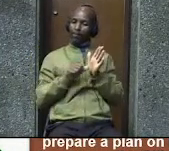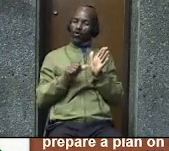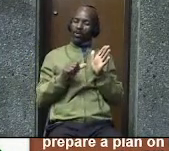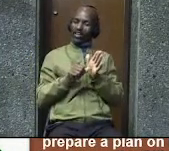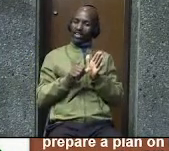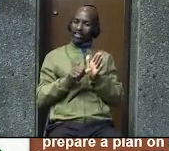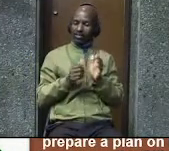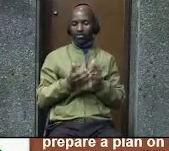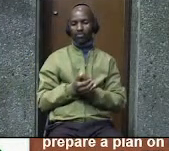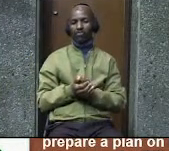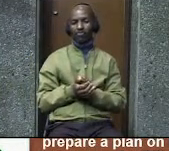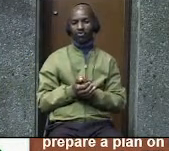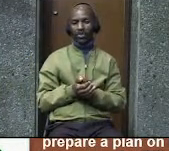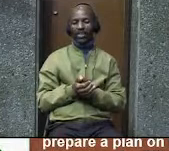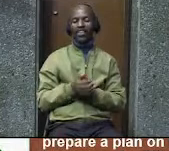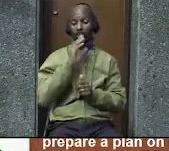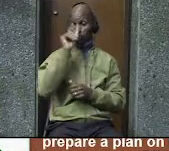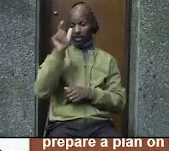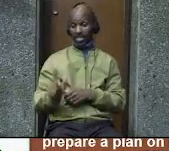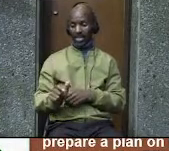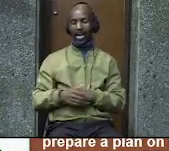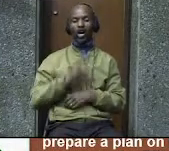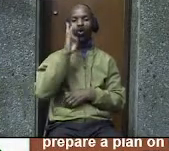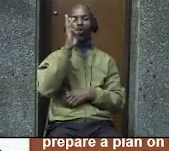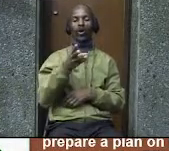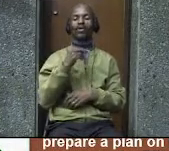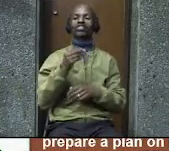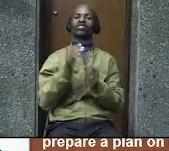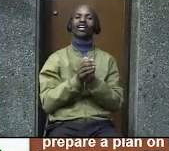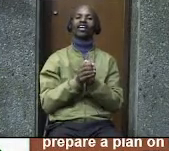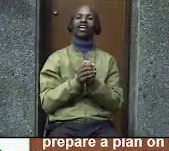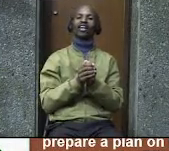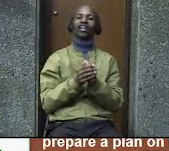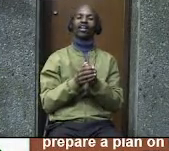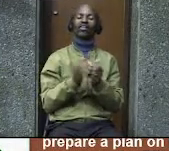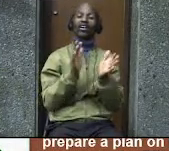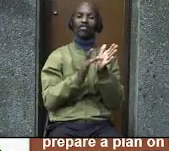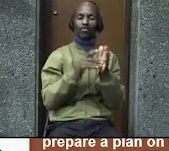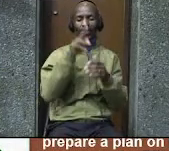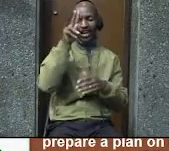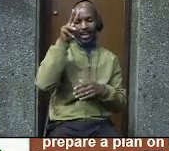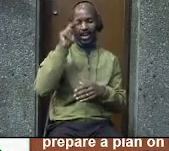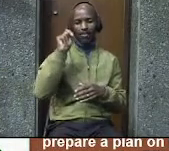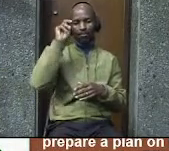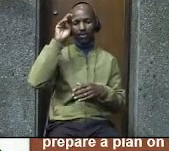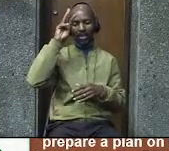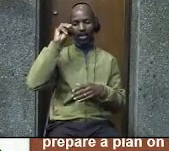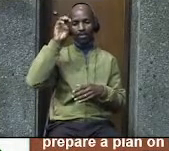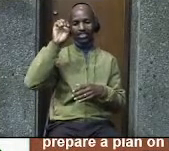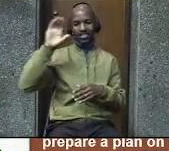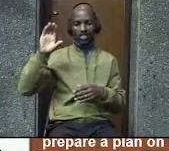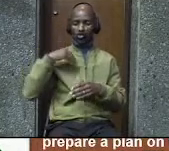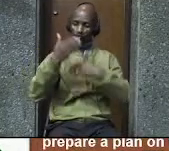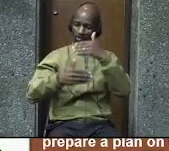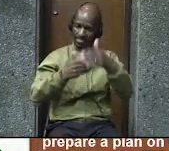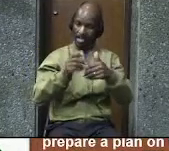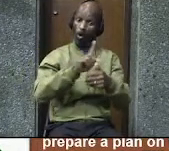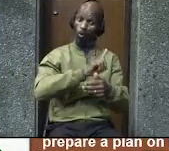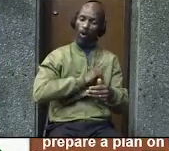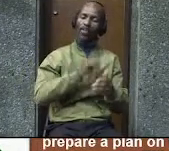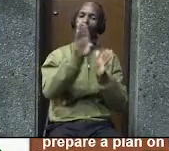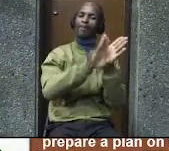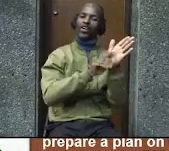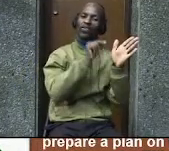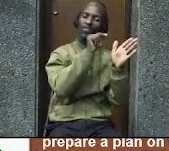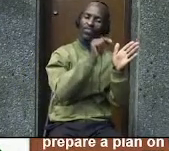important. Then the speaker will formally refer to the relevant committee and MEC for processing. So that is why this bill